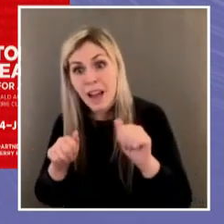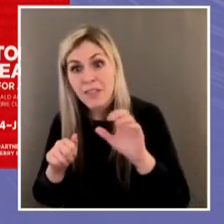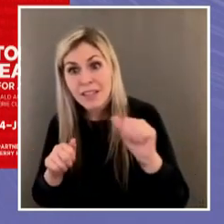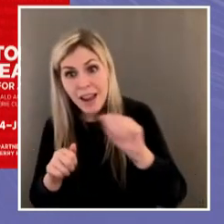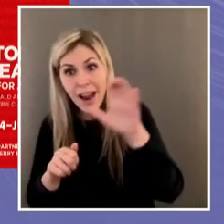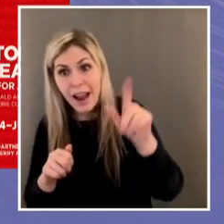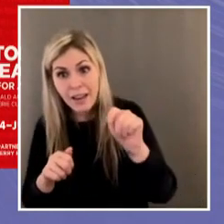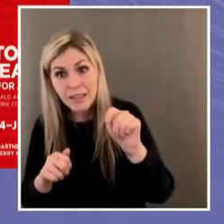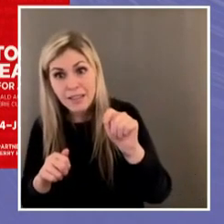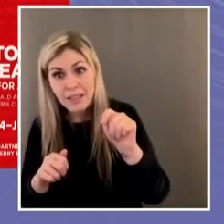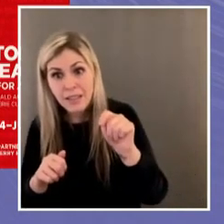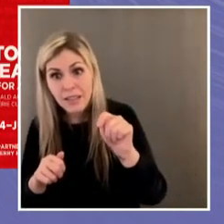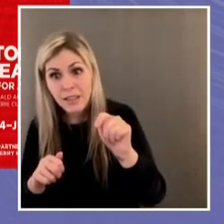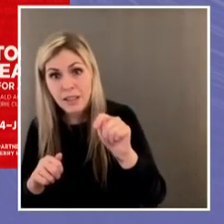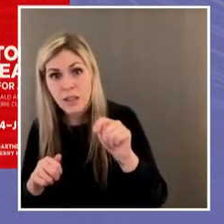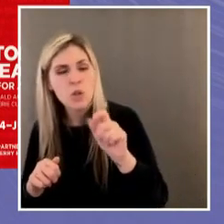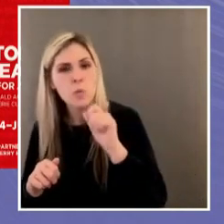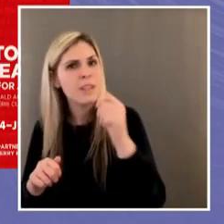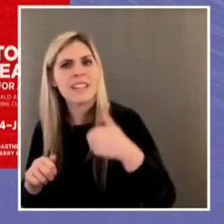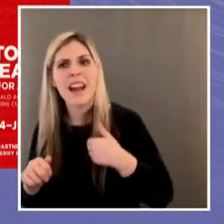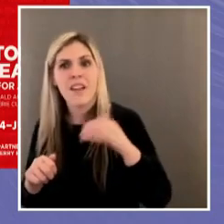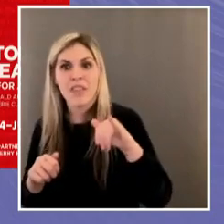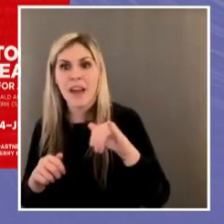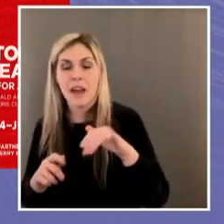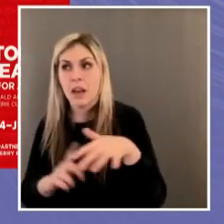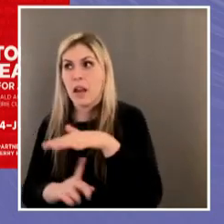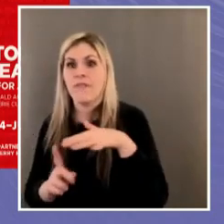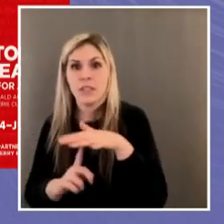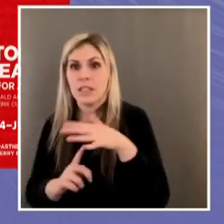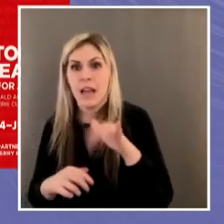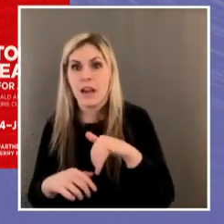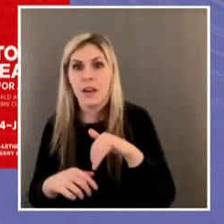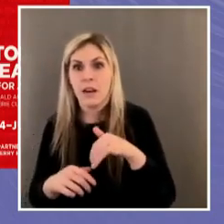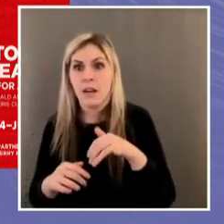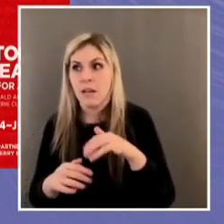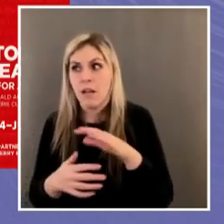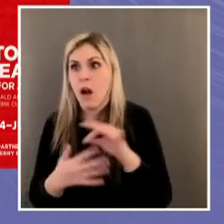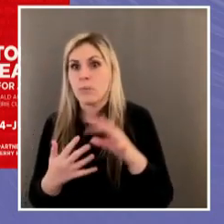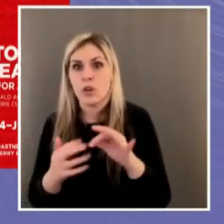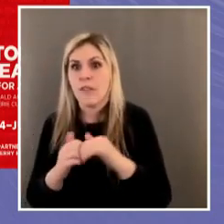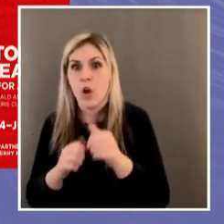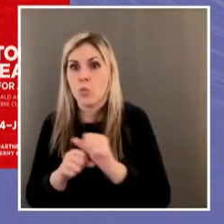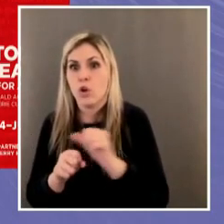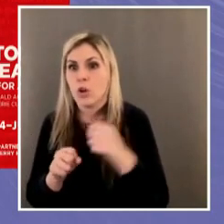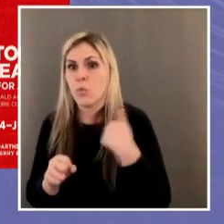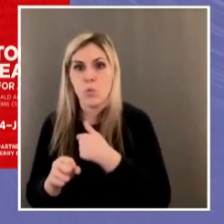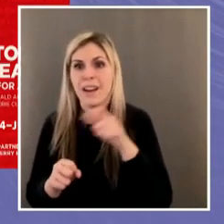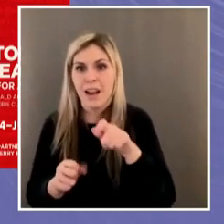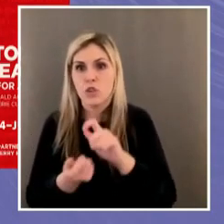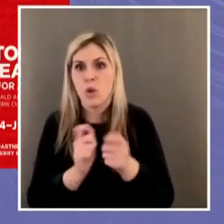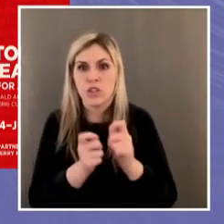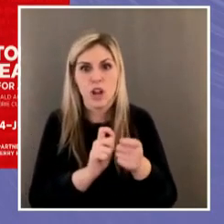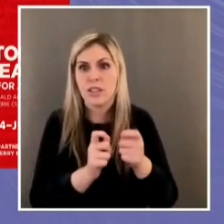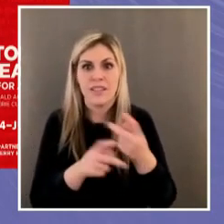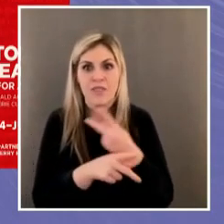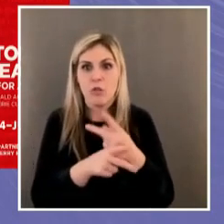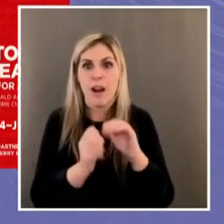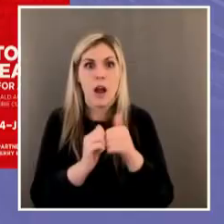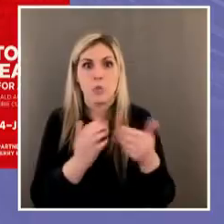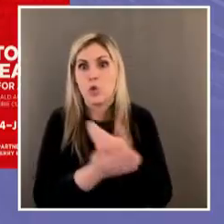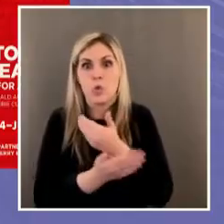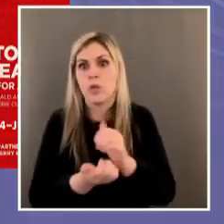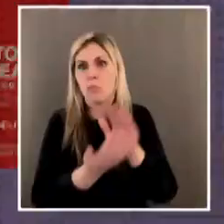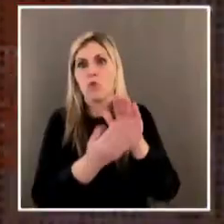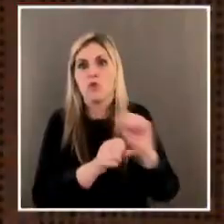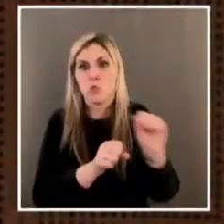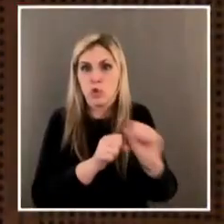that that edifice from which to work. We needed to adjust and find a new way to work. You know,